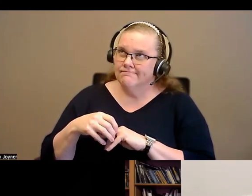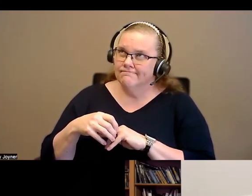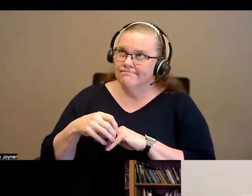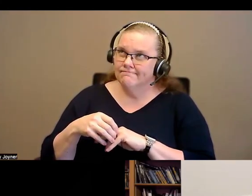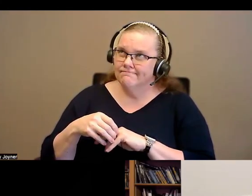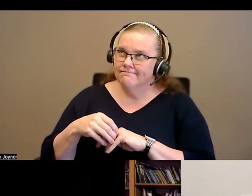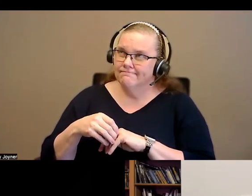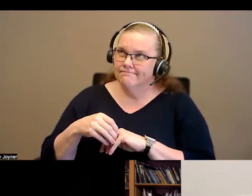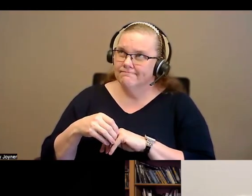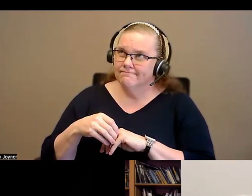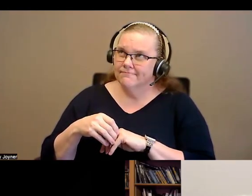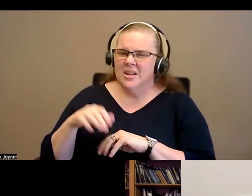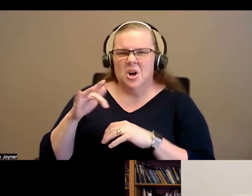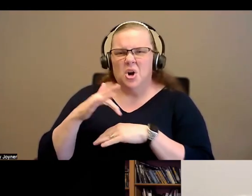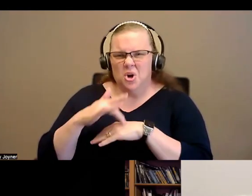um,